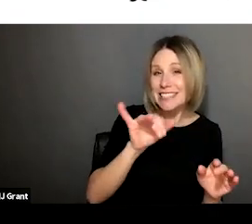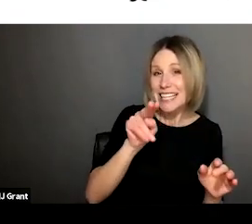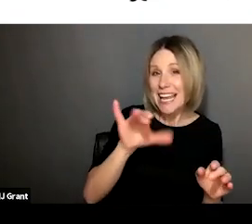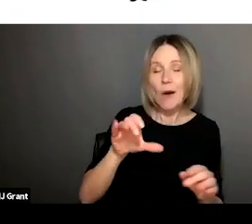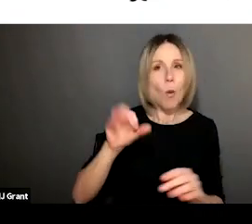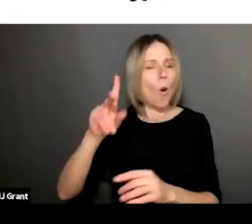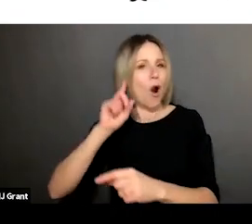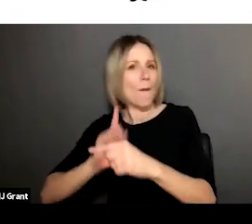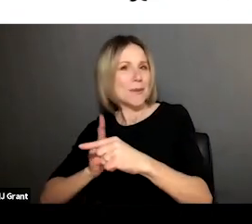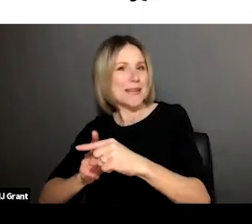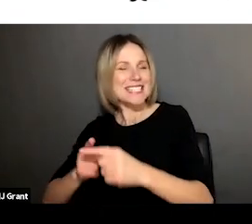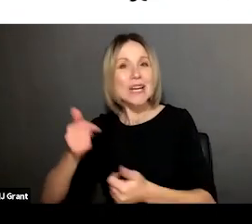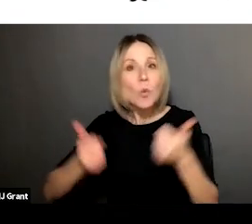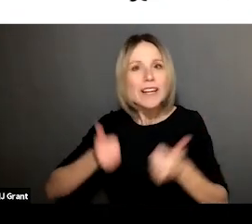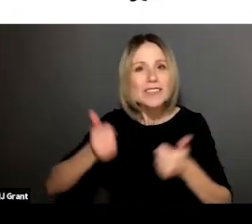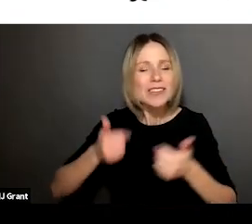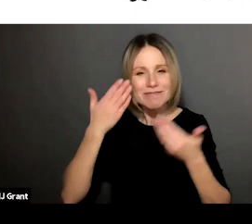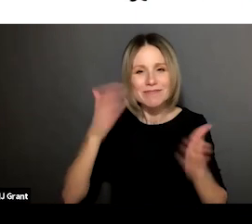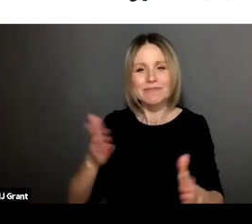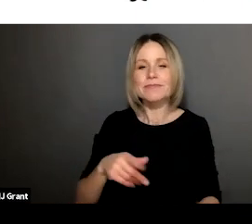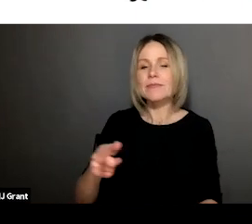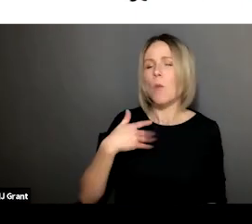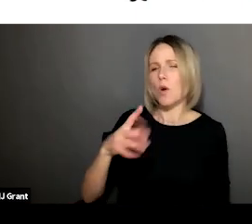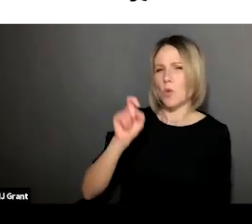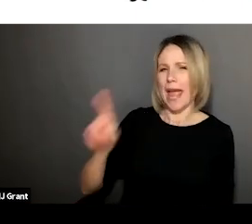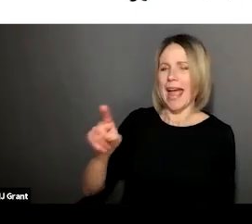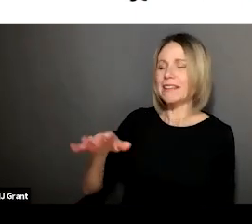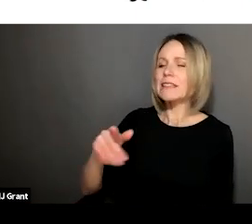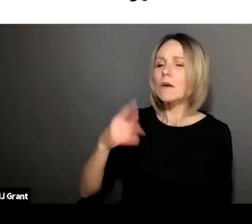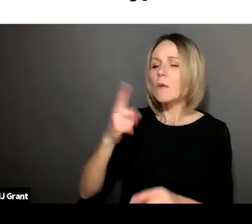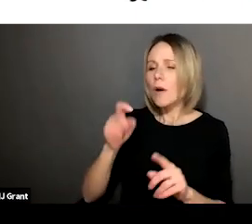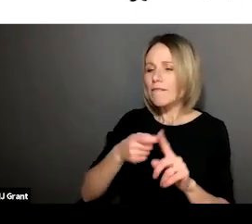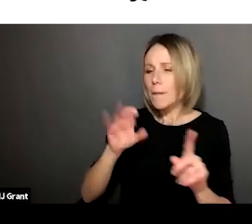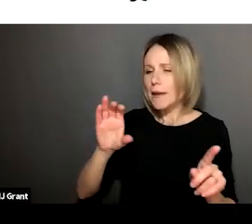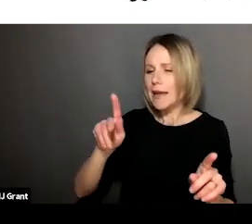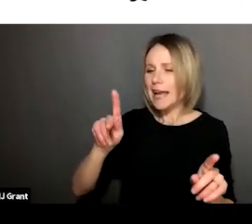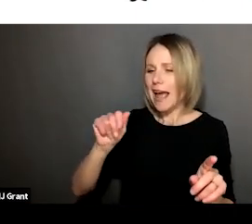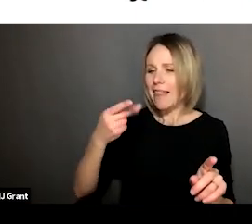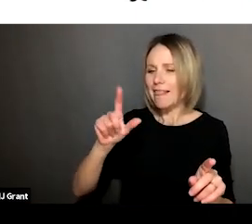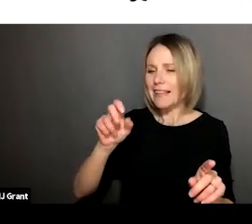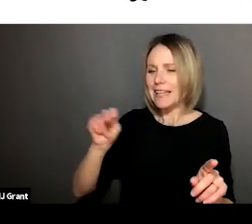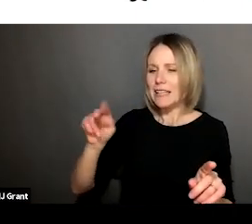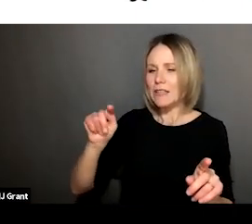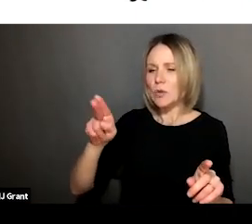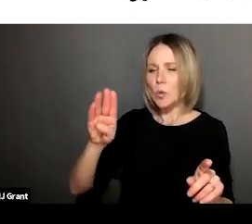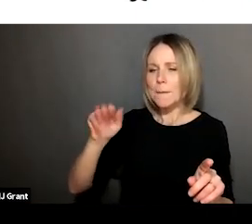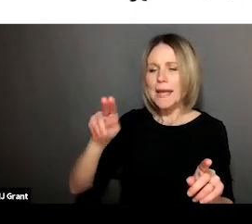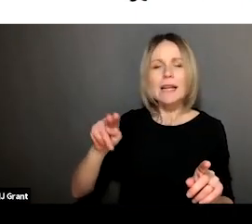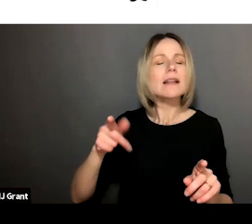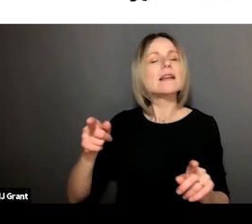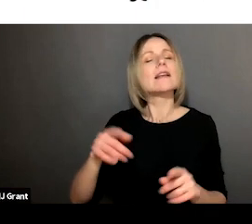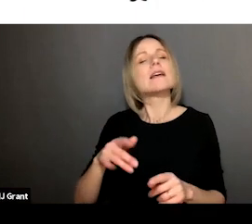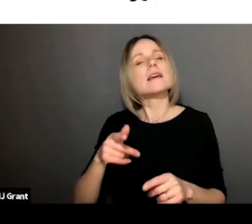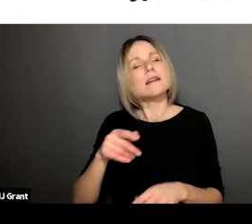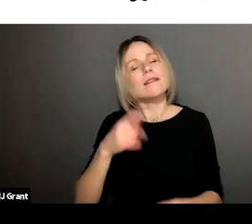a version of a question that Kathleen Tubman asks. She asks a question about making substitutions to recipes, published